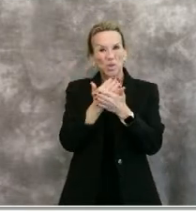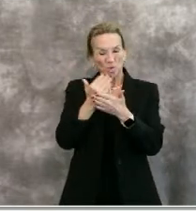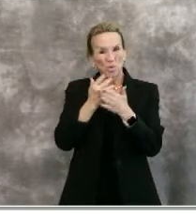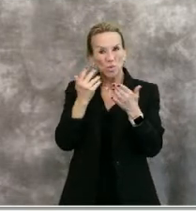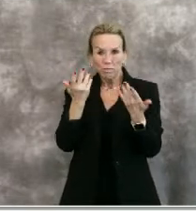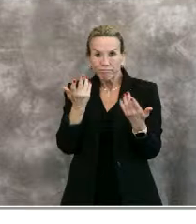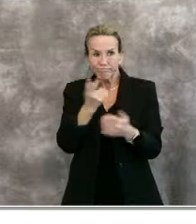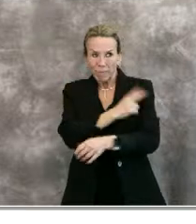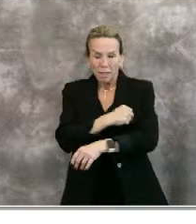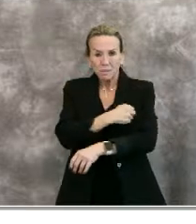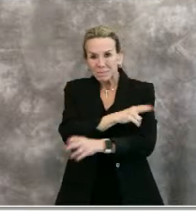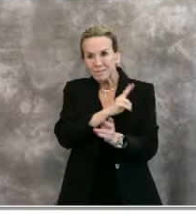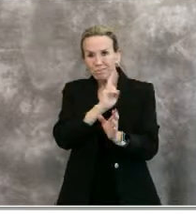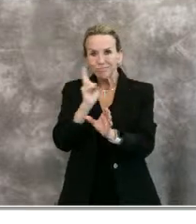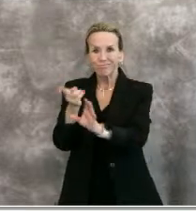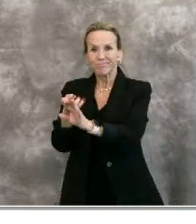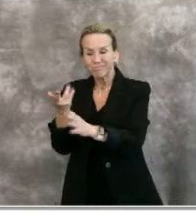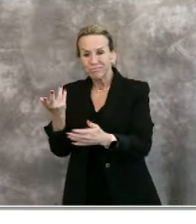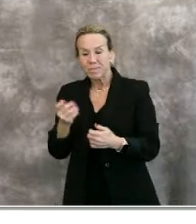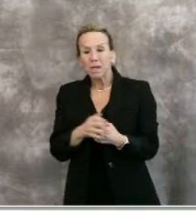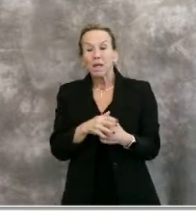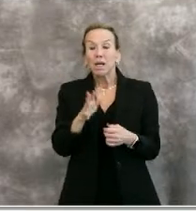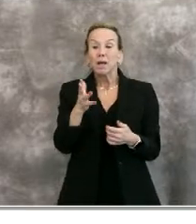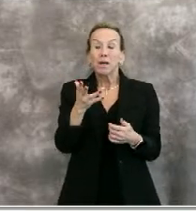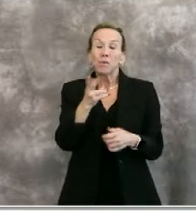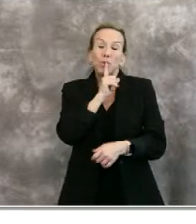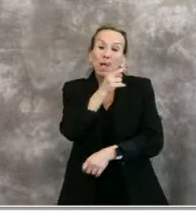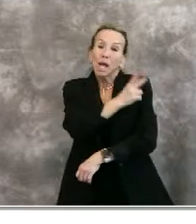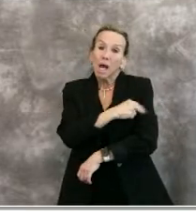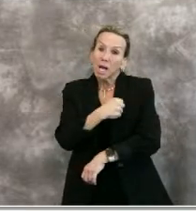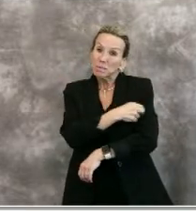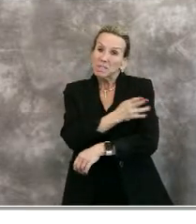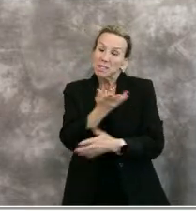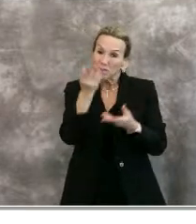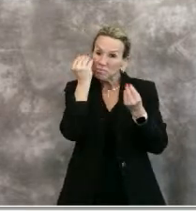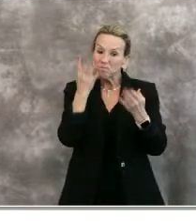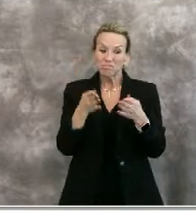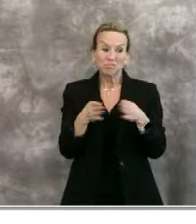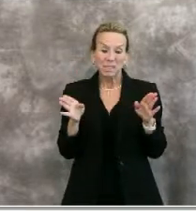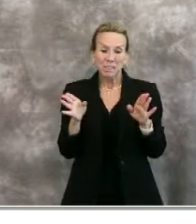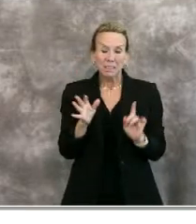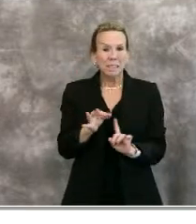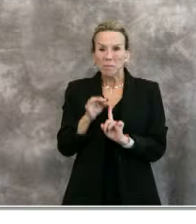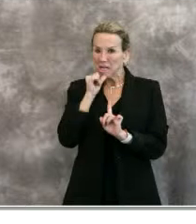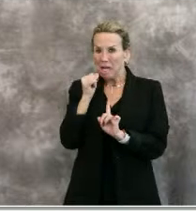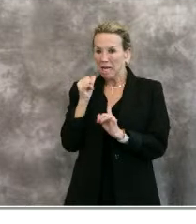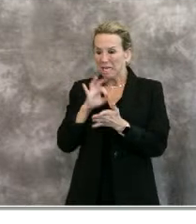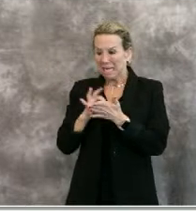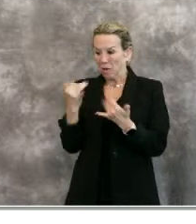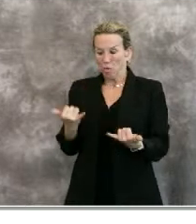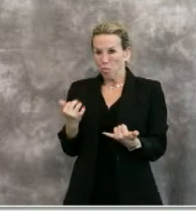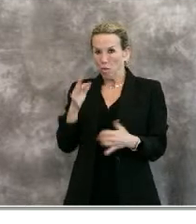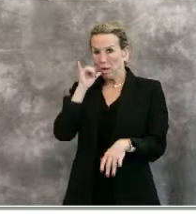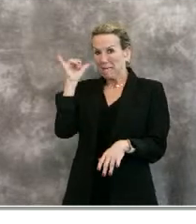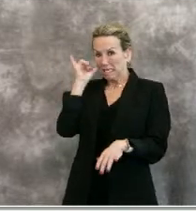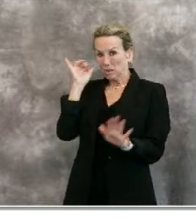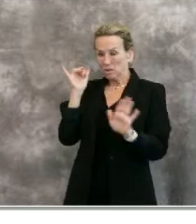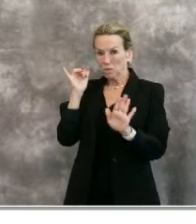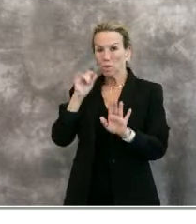hospitalizations. In general, hospitalizations, with the exception of the last 2 days, but